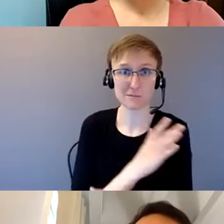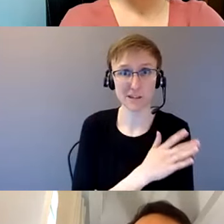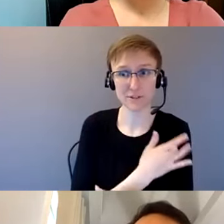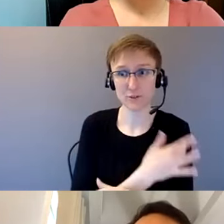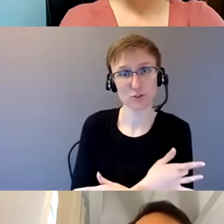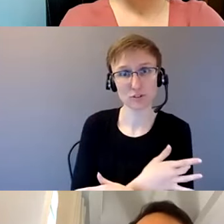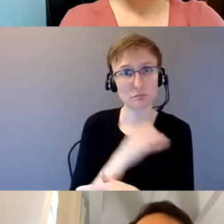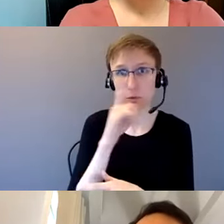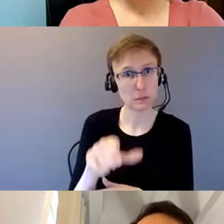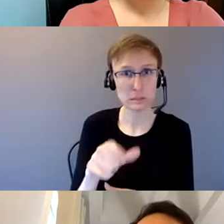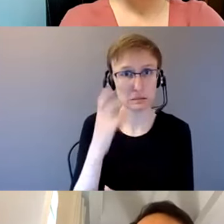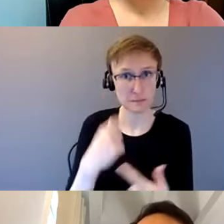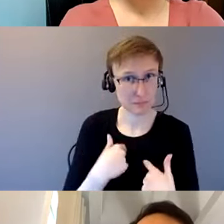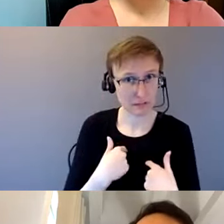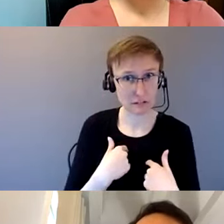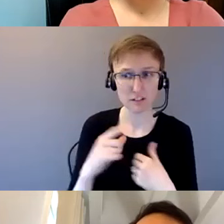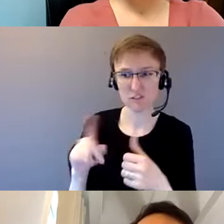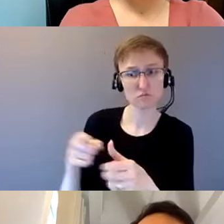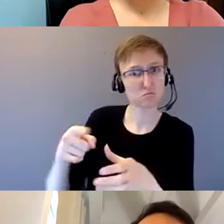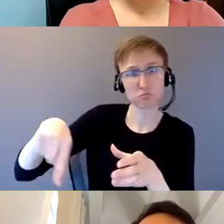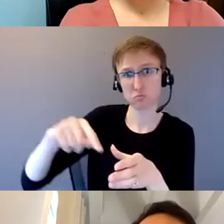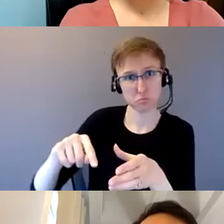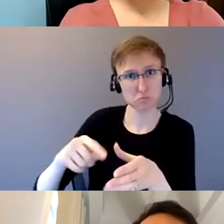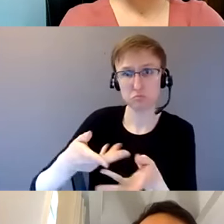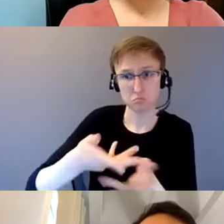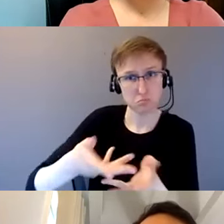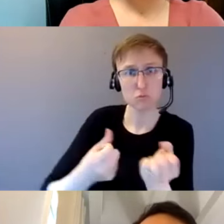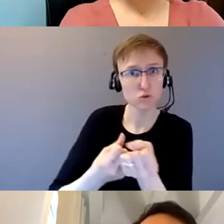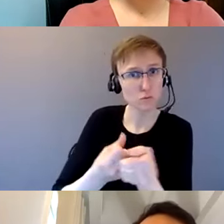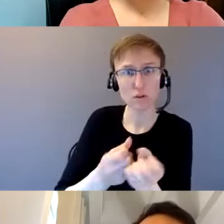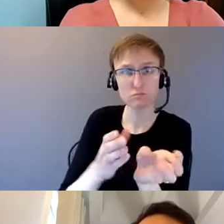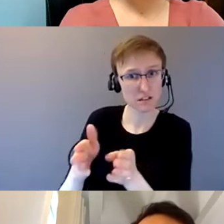me if there are other issues. And